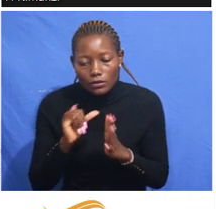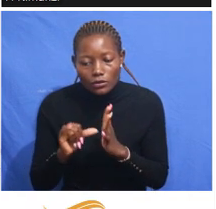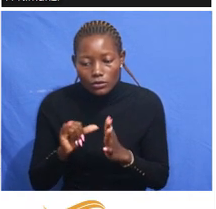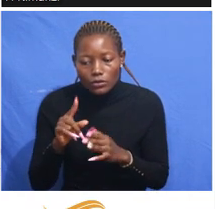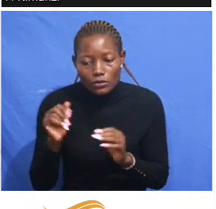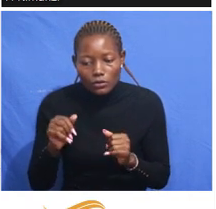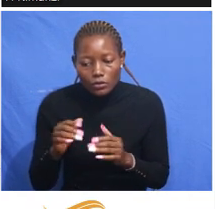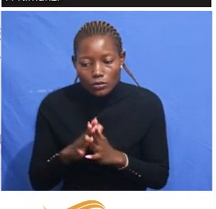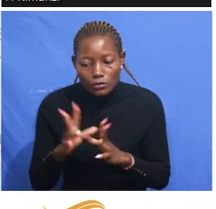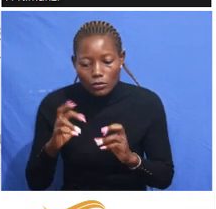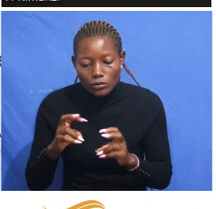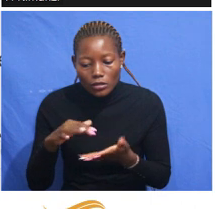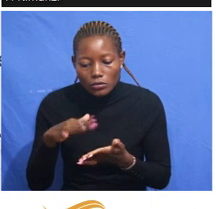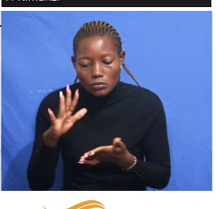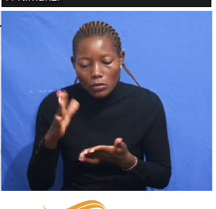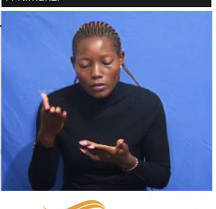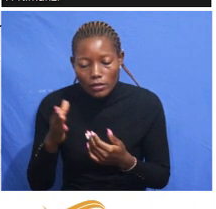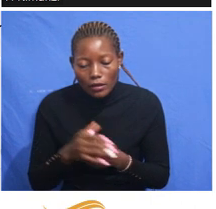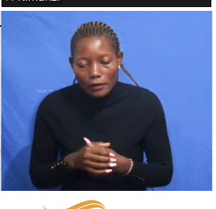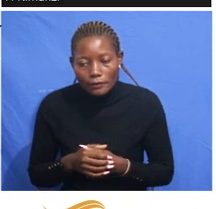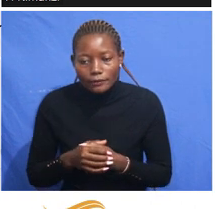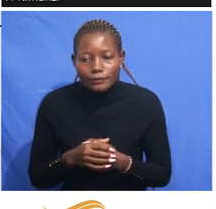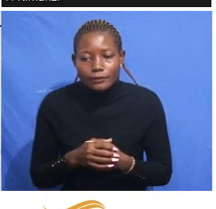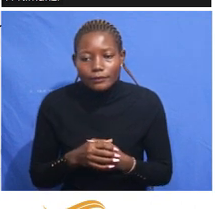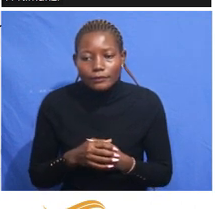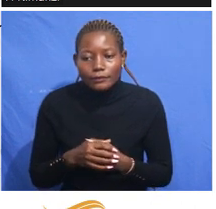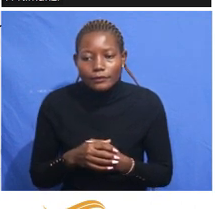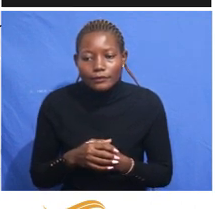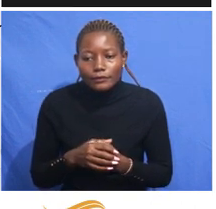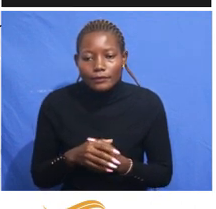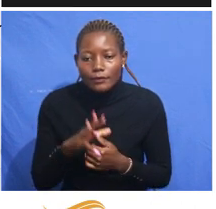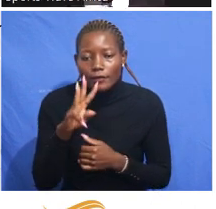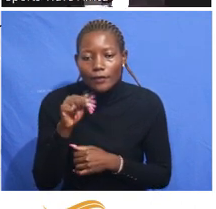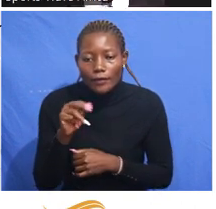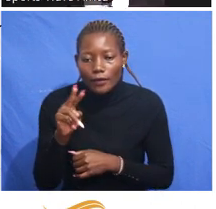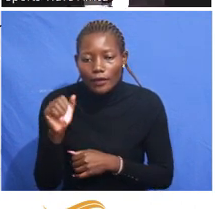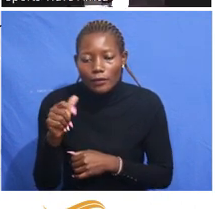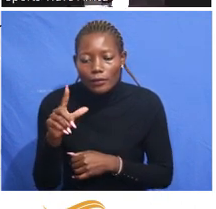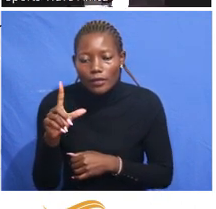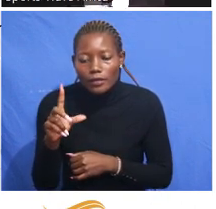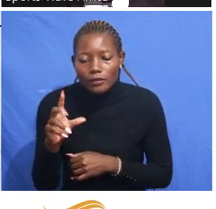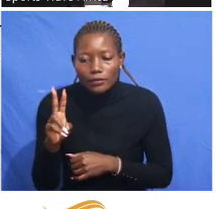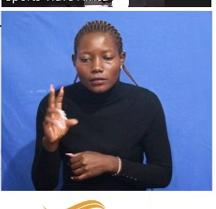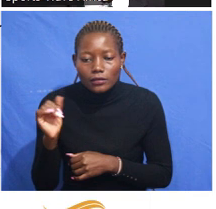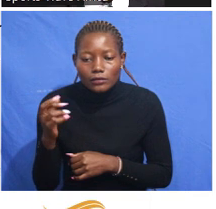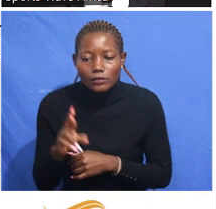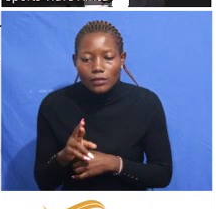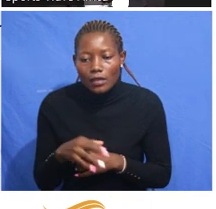look at that in more detail. Muscular system, very important system. This is where now we have the